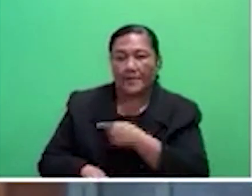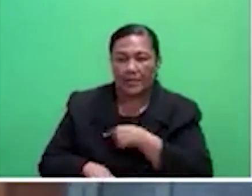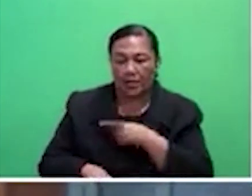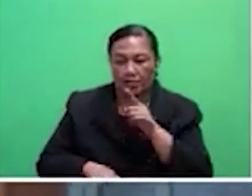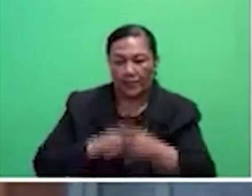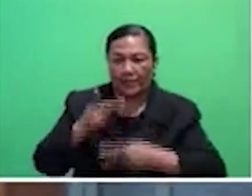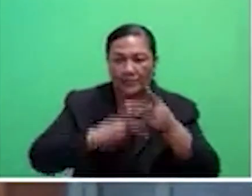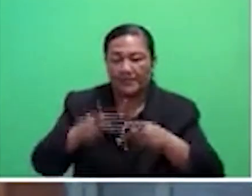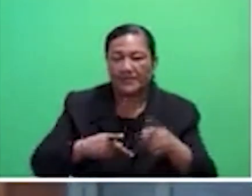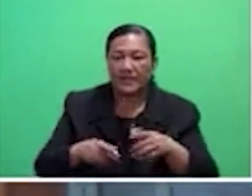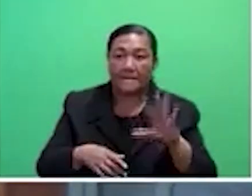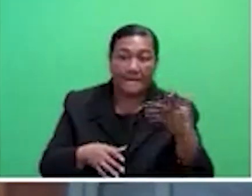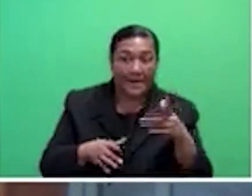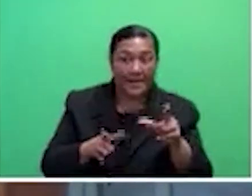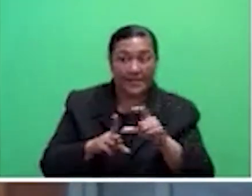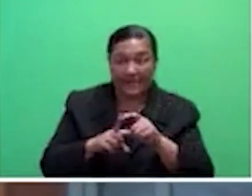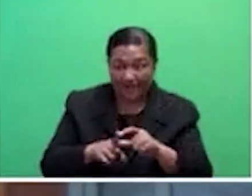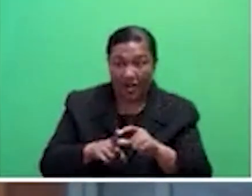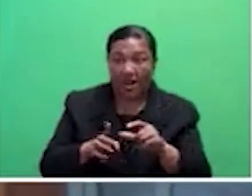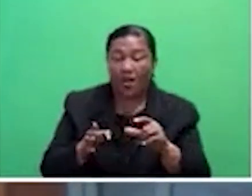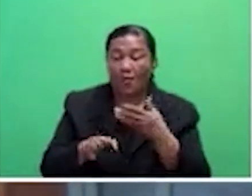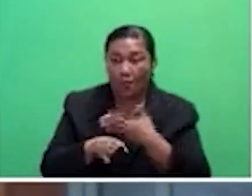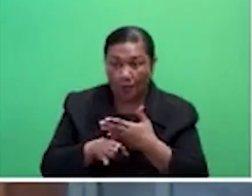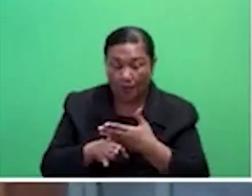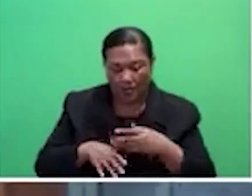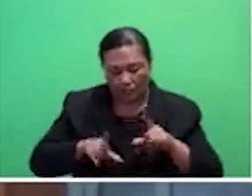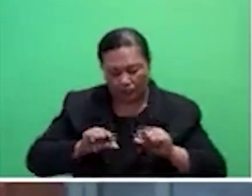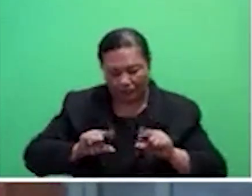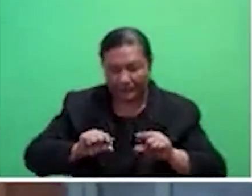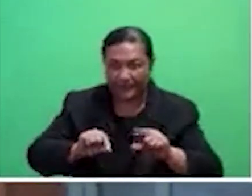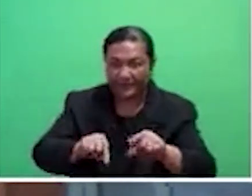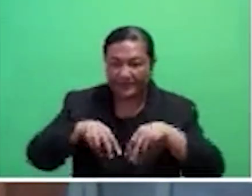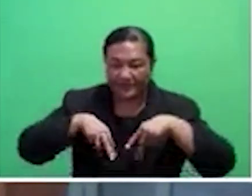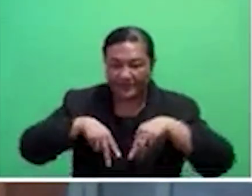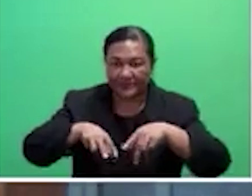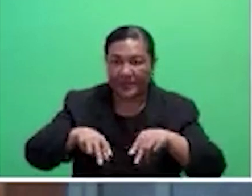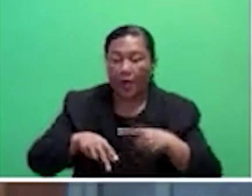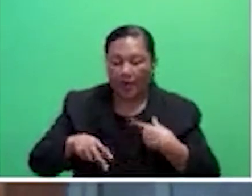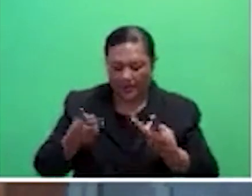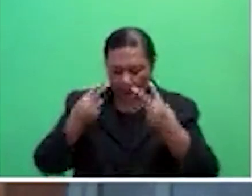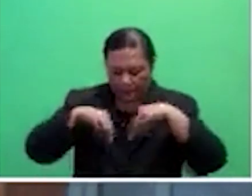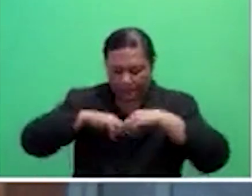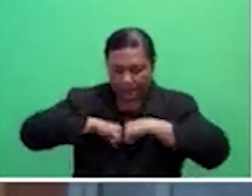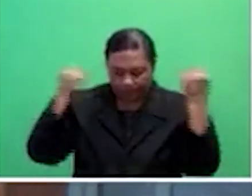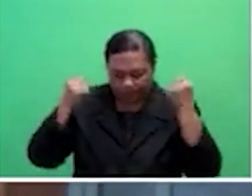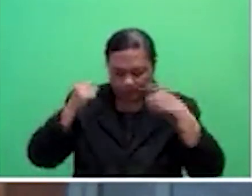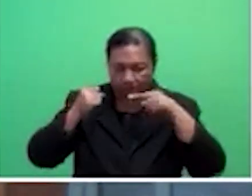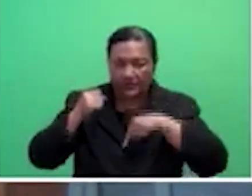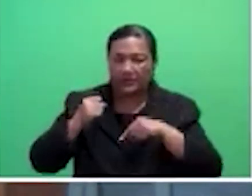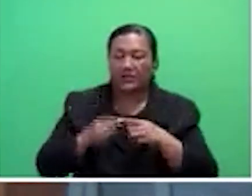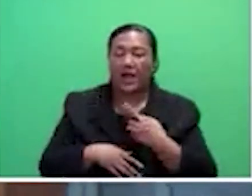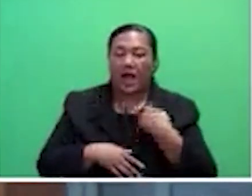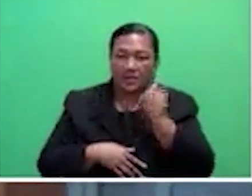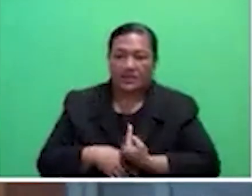difficult walk, Madam Speaker. It is hard to look within ourselves and do the hard work. It is easier for us to